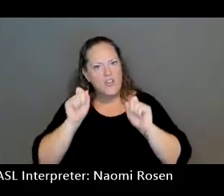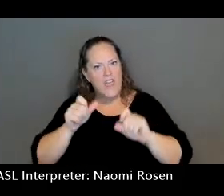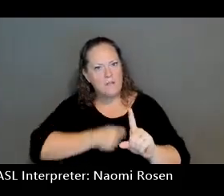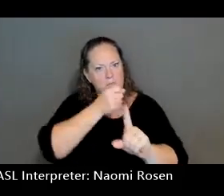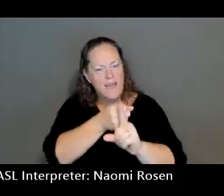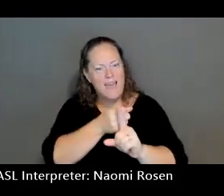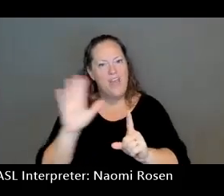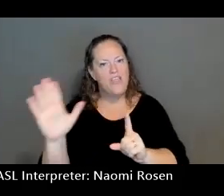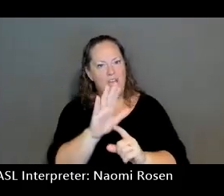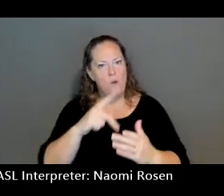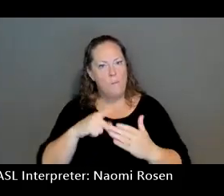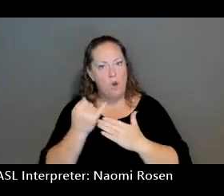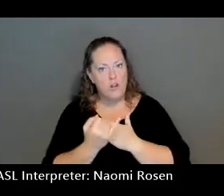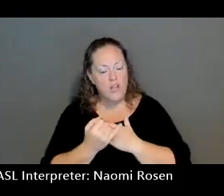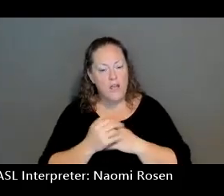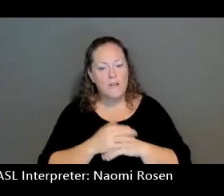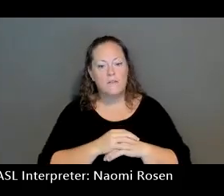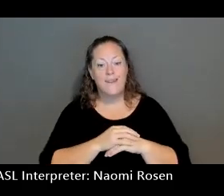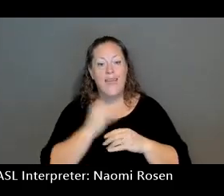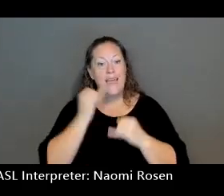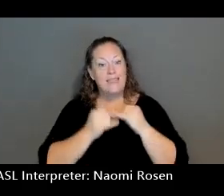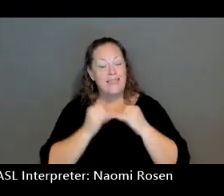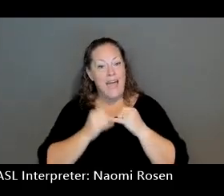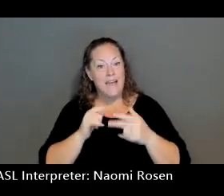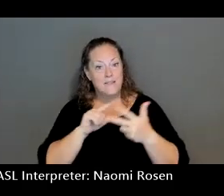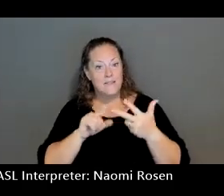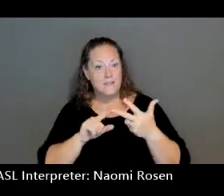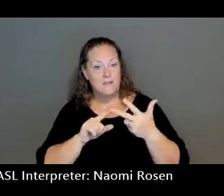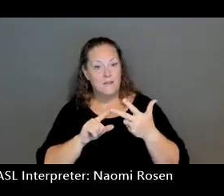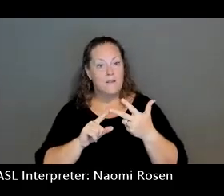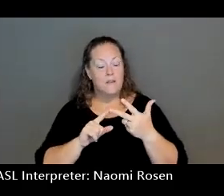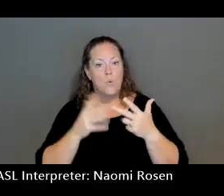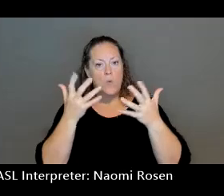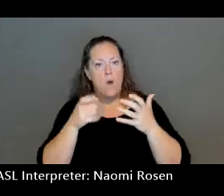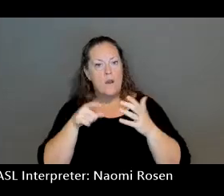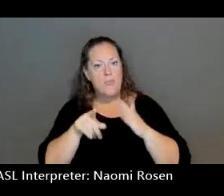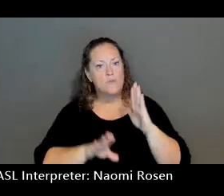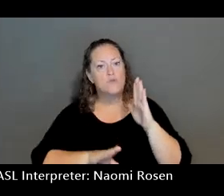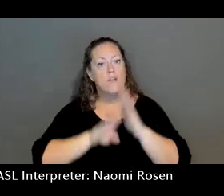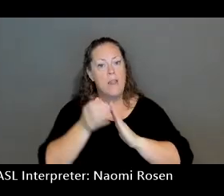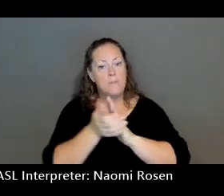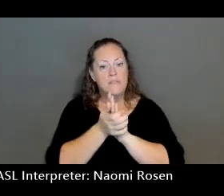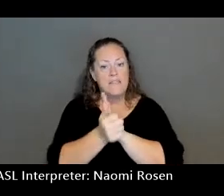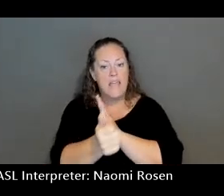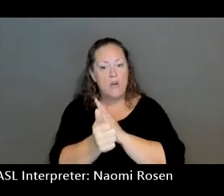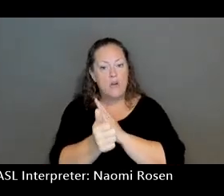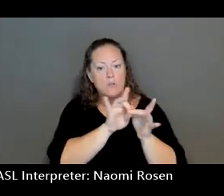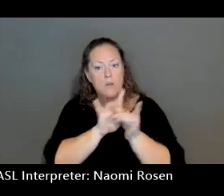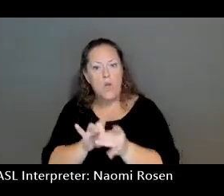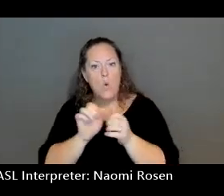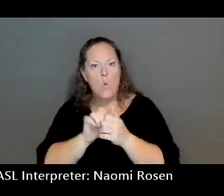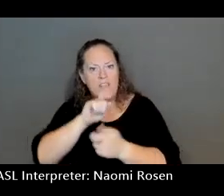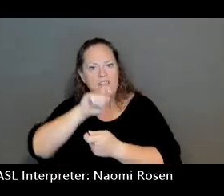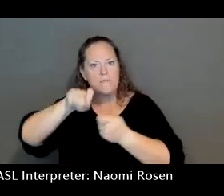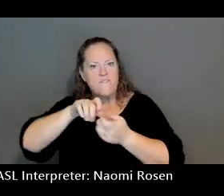to build skills to make informed decisions given the specific vulnerability of each project.